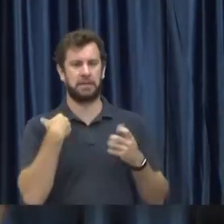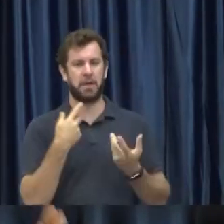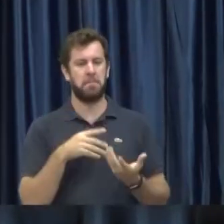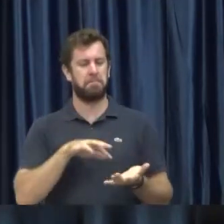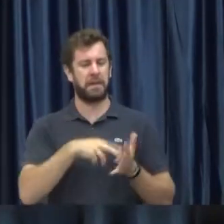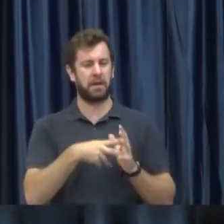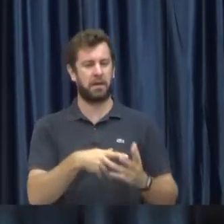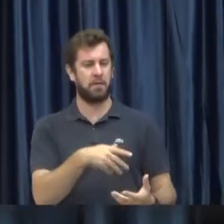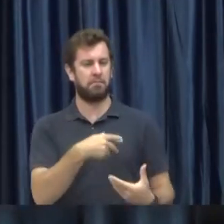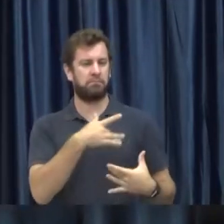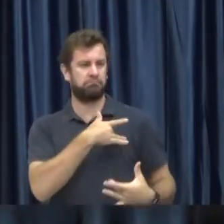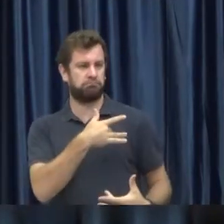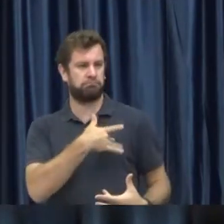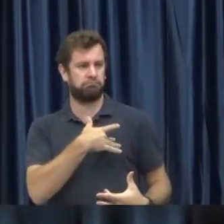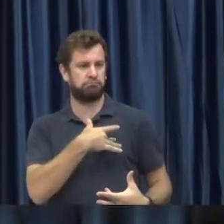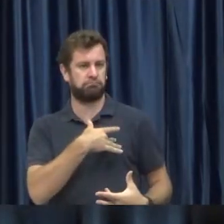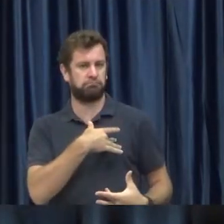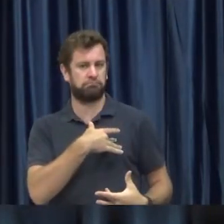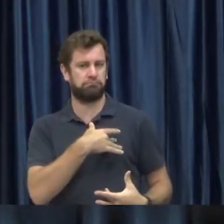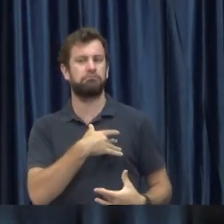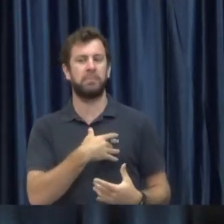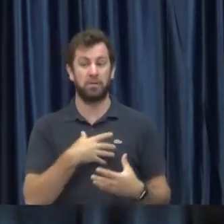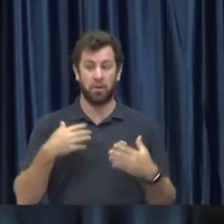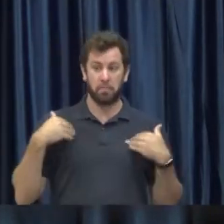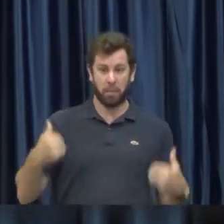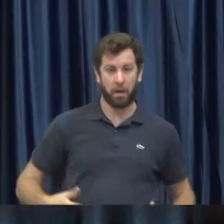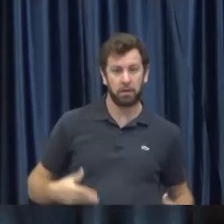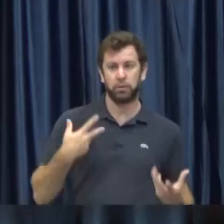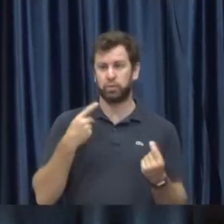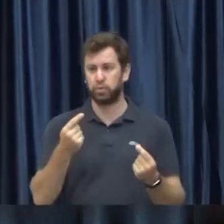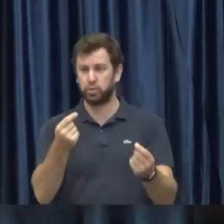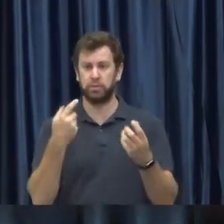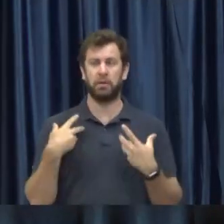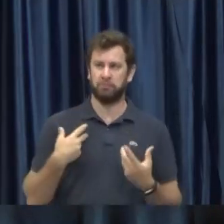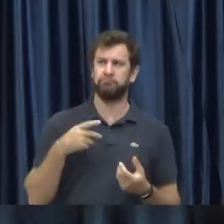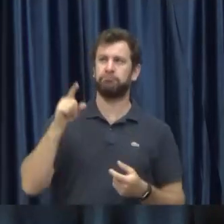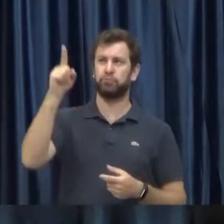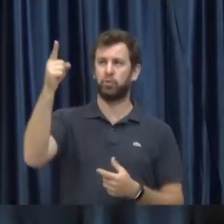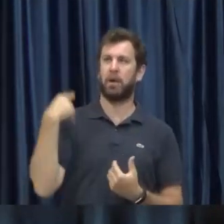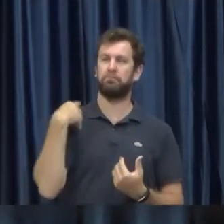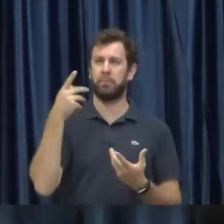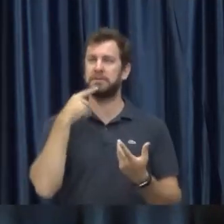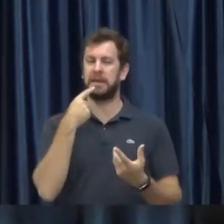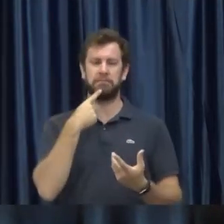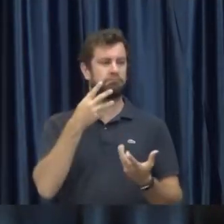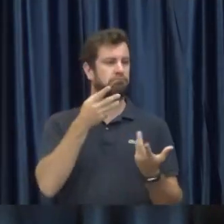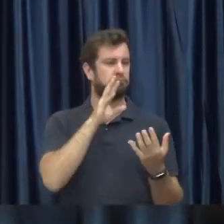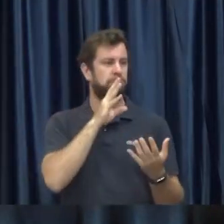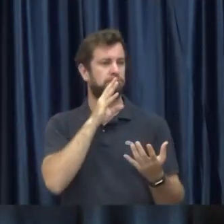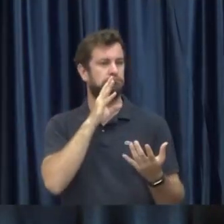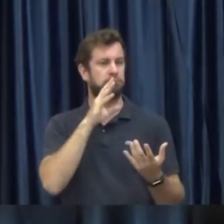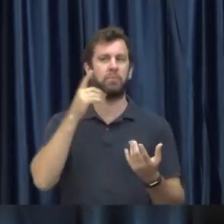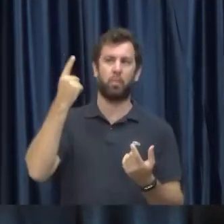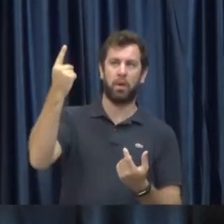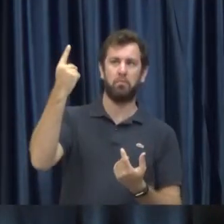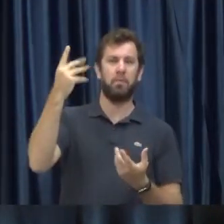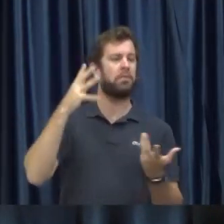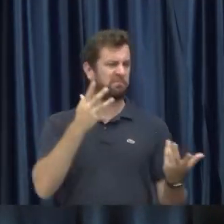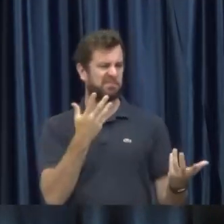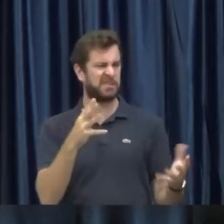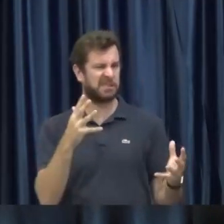upon the external and the internal? The internal would enable the Muslim to go